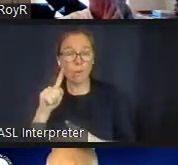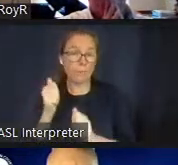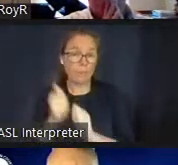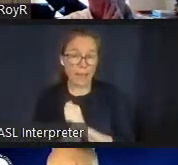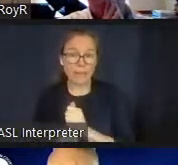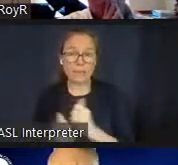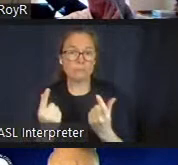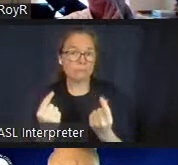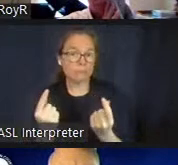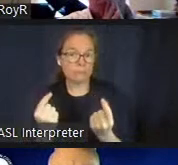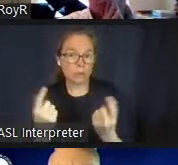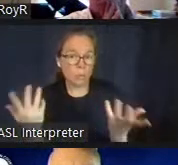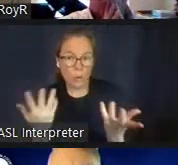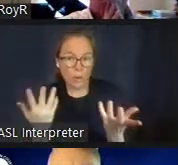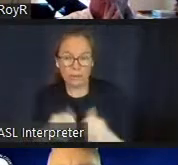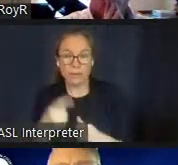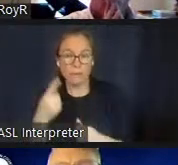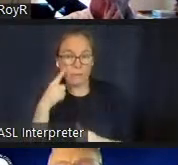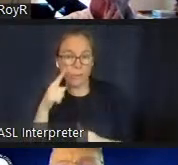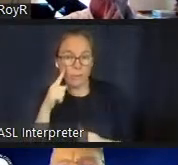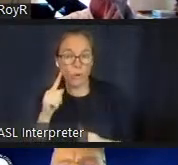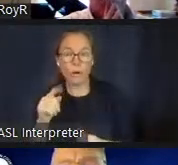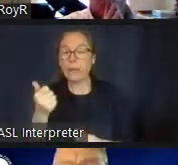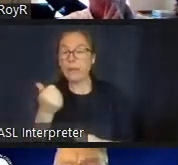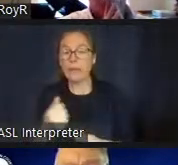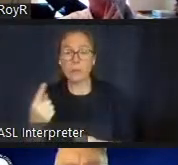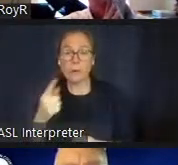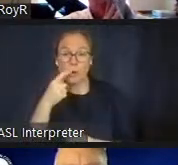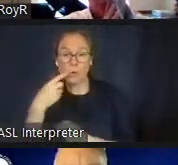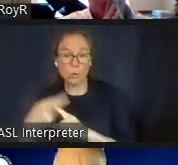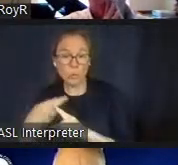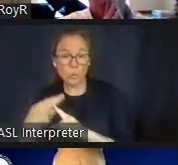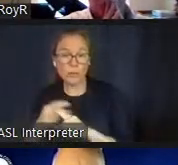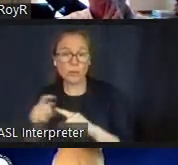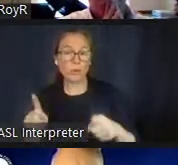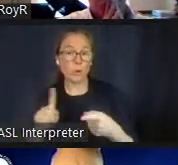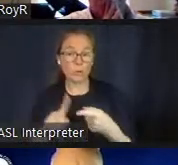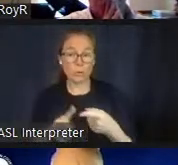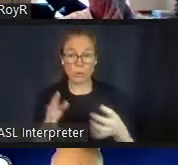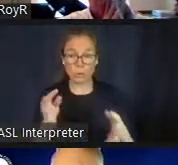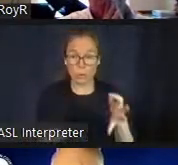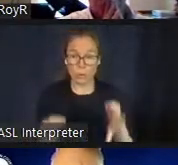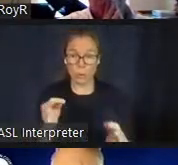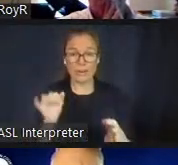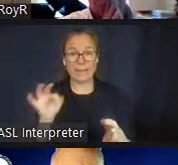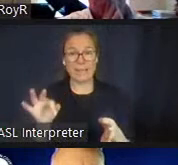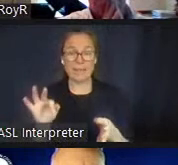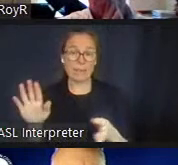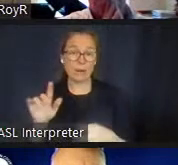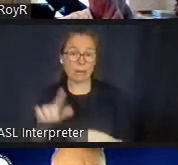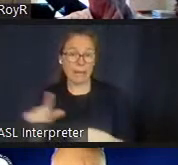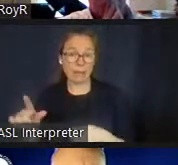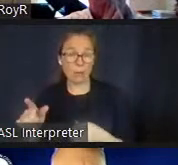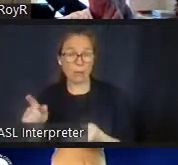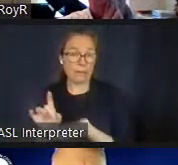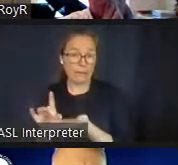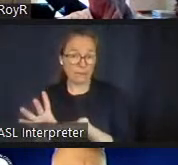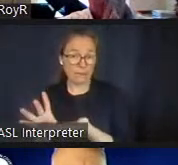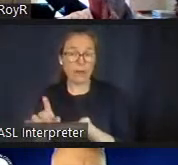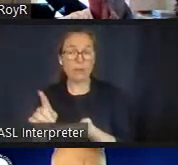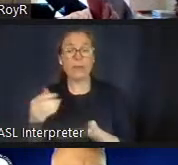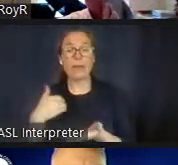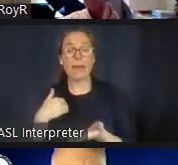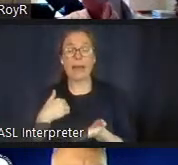is it provides a tenant who goes to court when they are being evicted by their landlord with legal